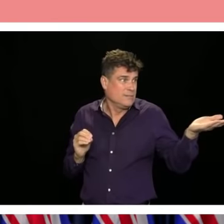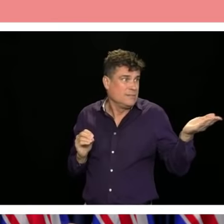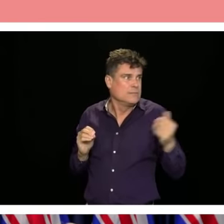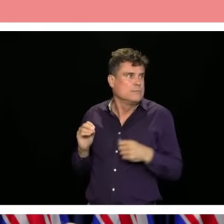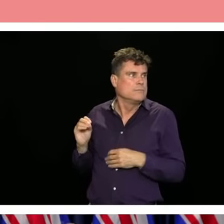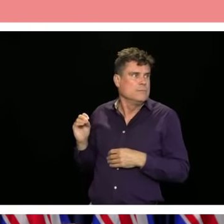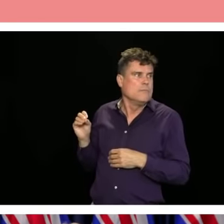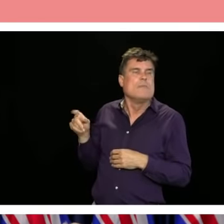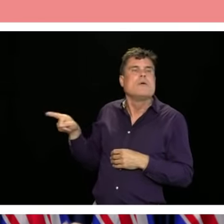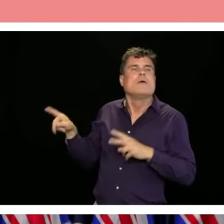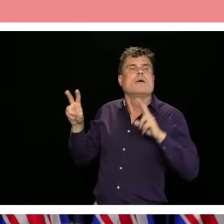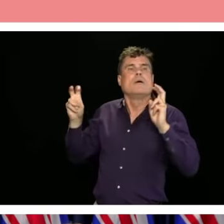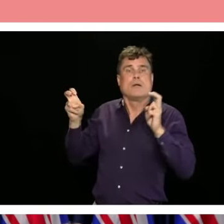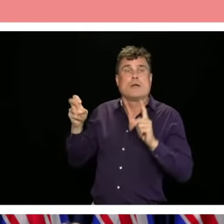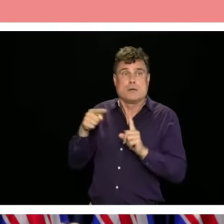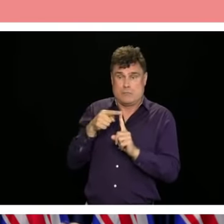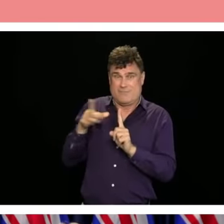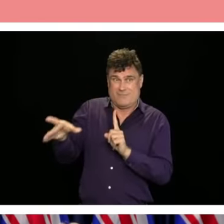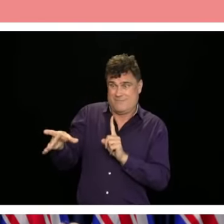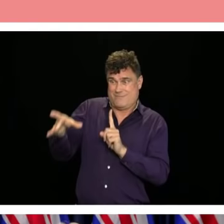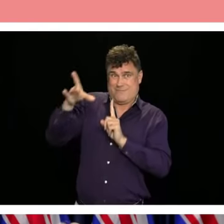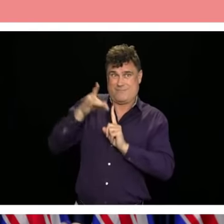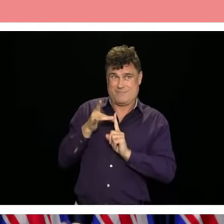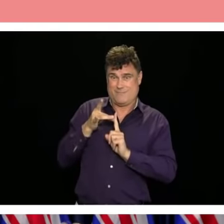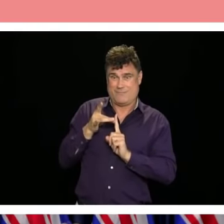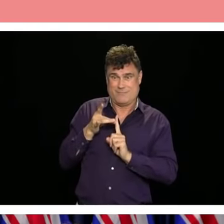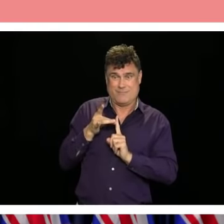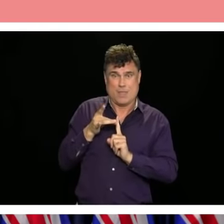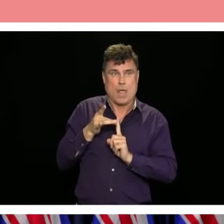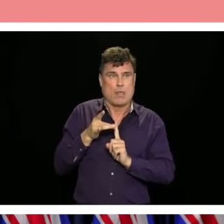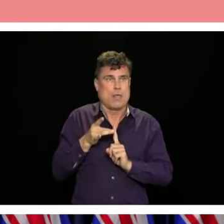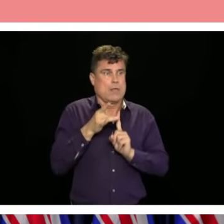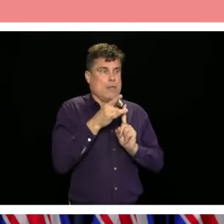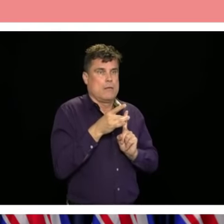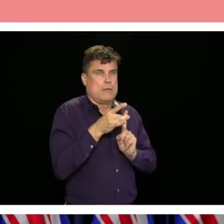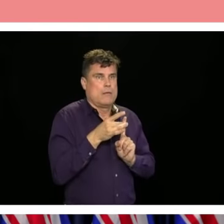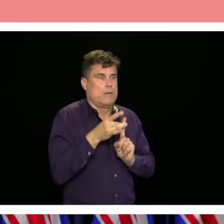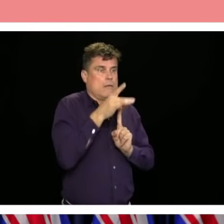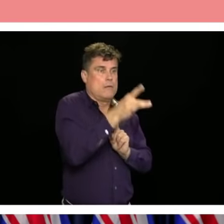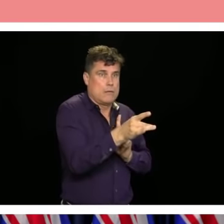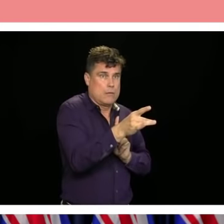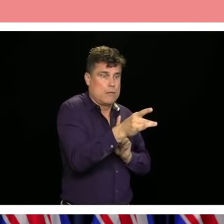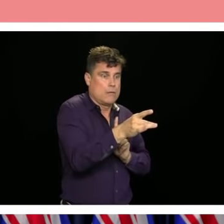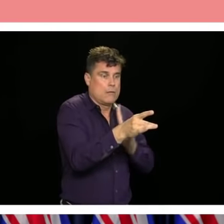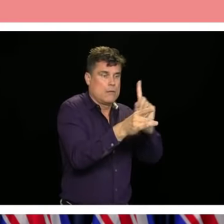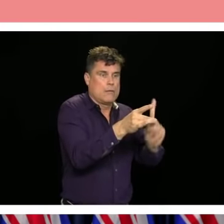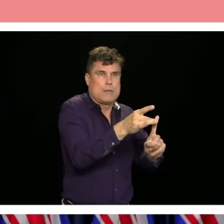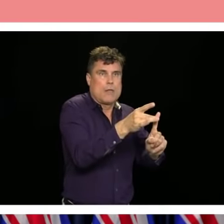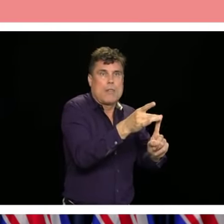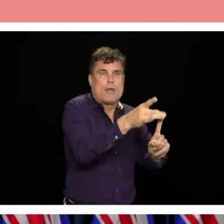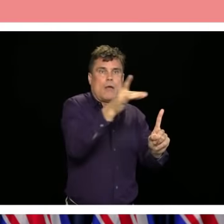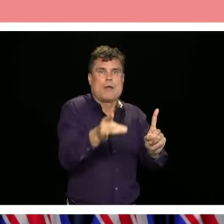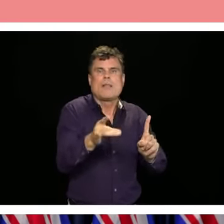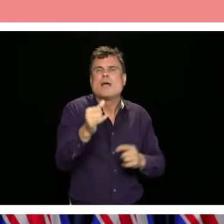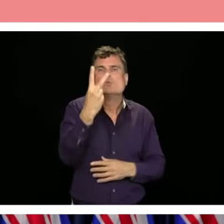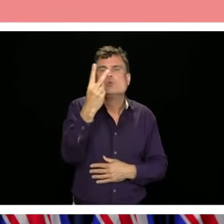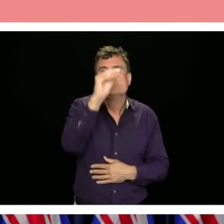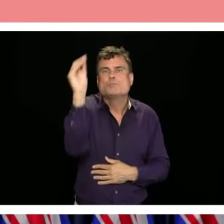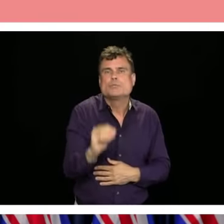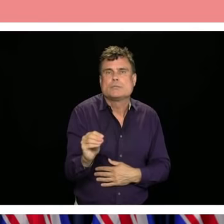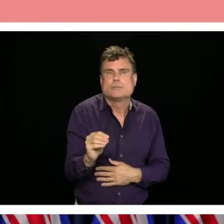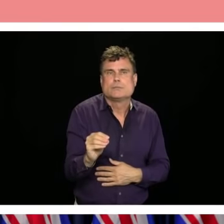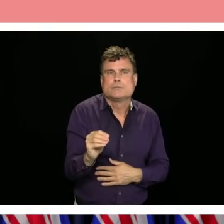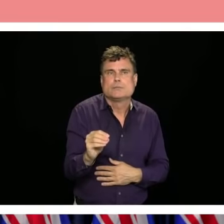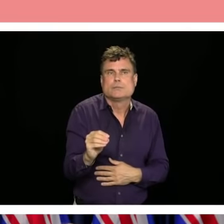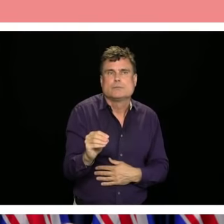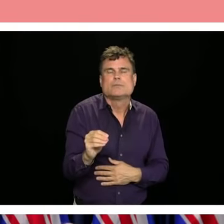none, whereas some had many, and it was a much more detailed investigation. Of all of the 1,100 people